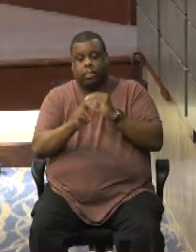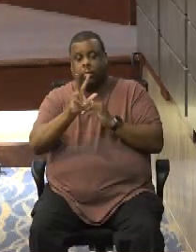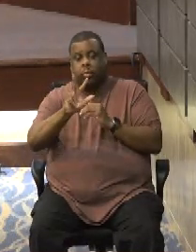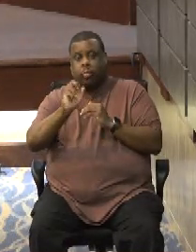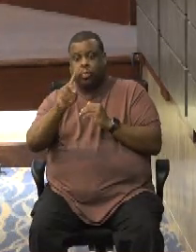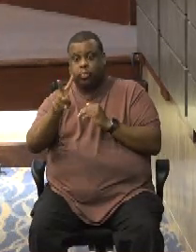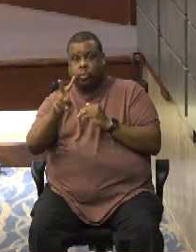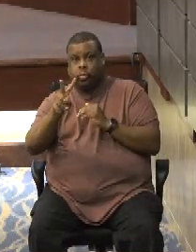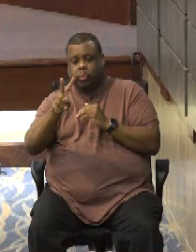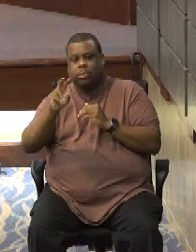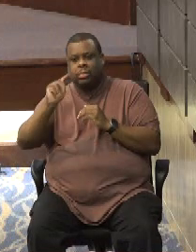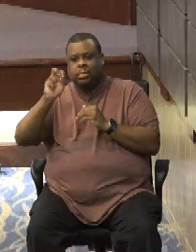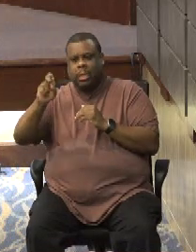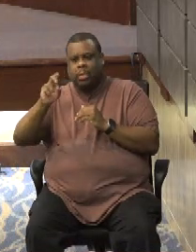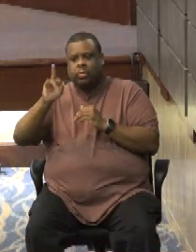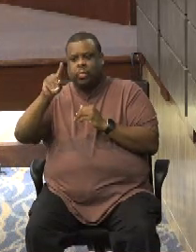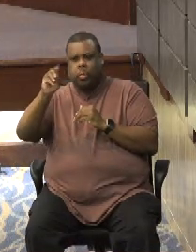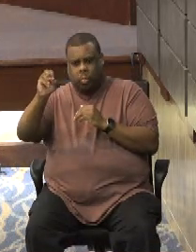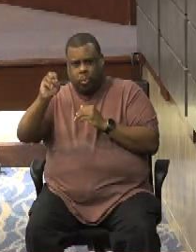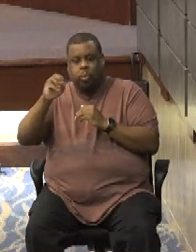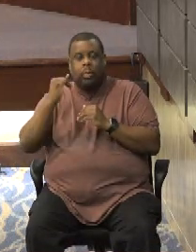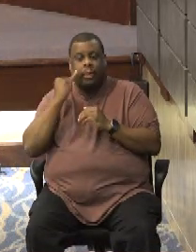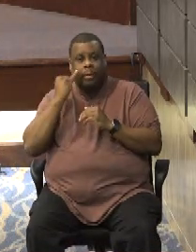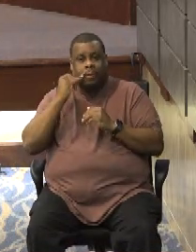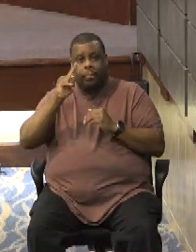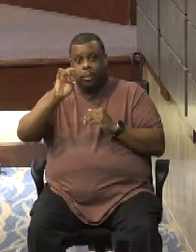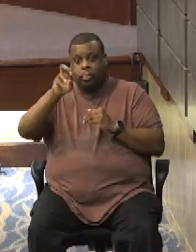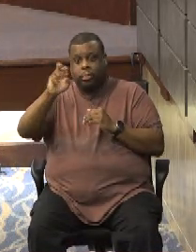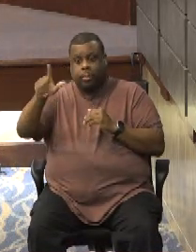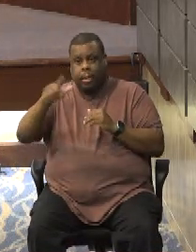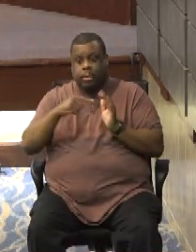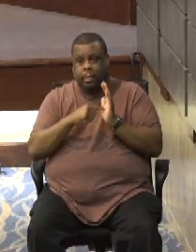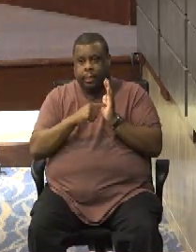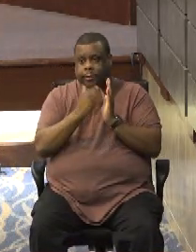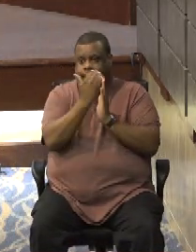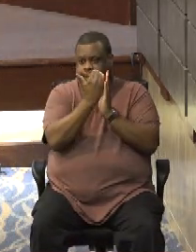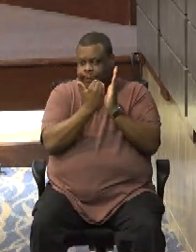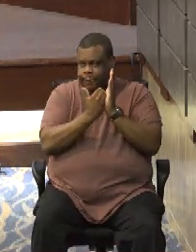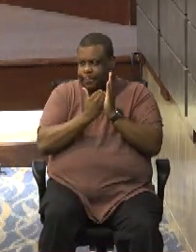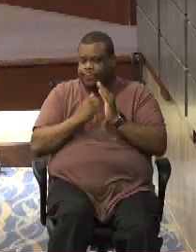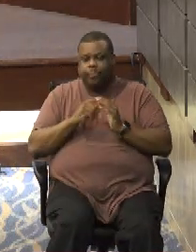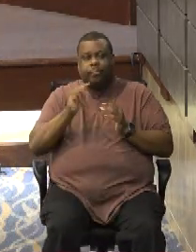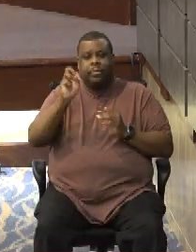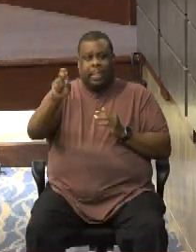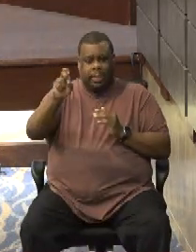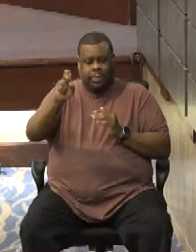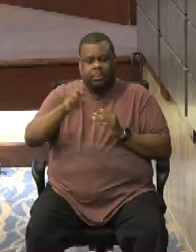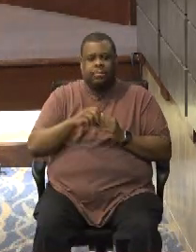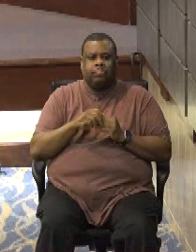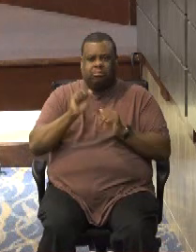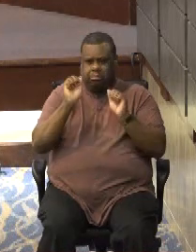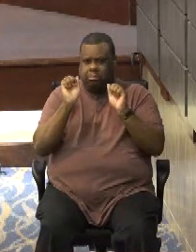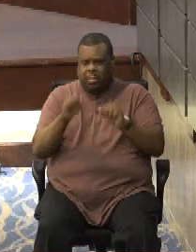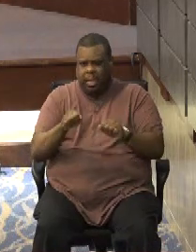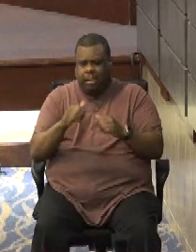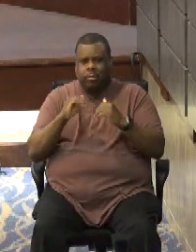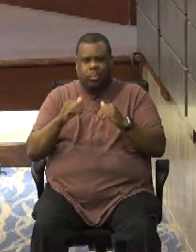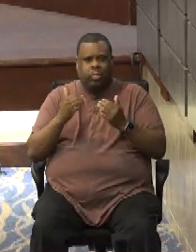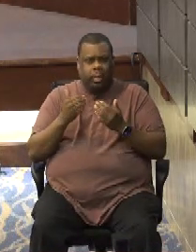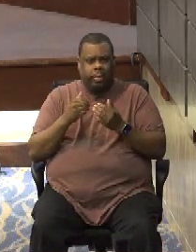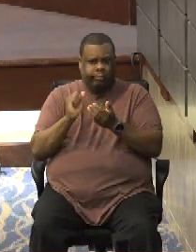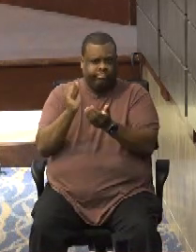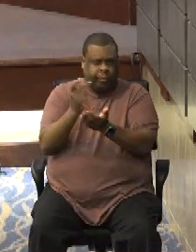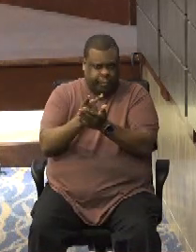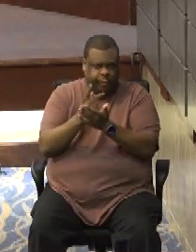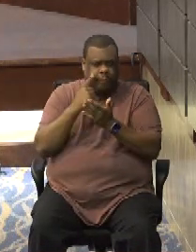Texas Tax Code requires that a municipality must adopt guidelines for tax abatement before it can grant tax abatement